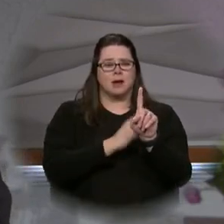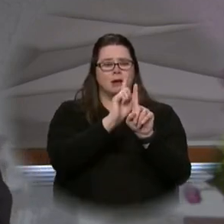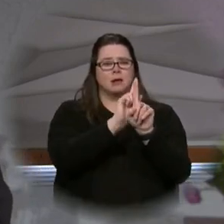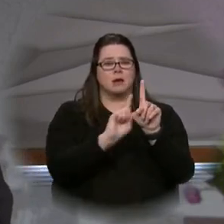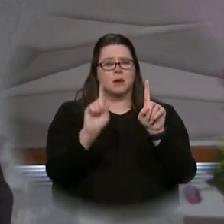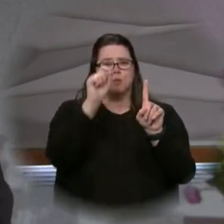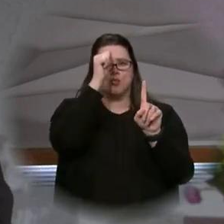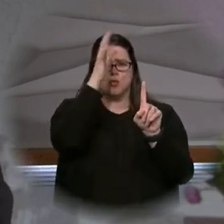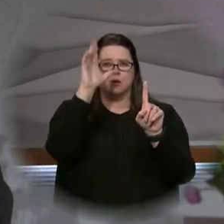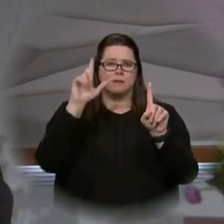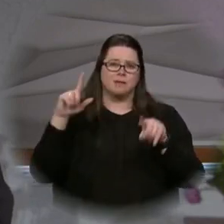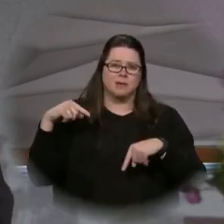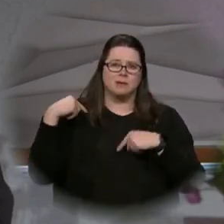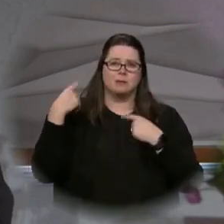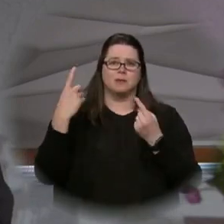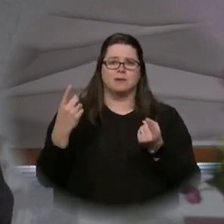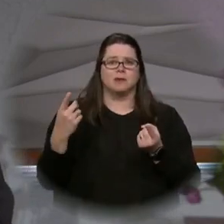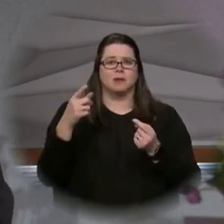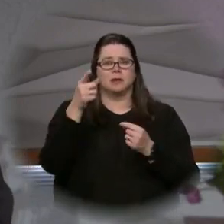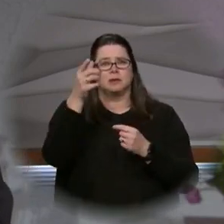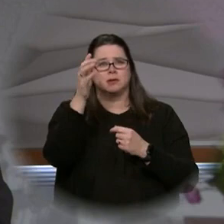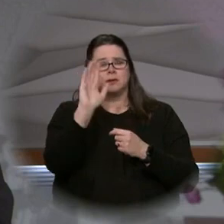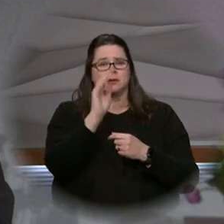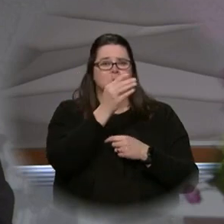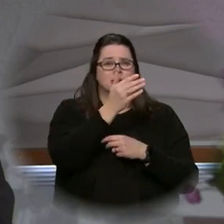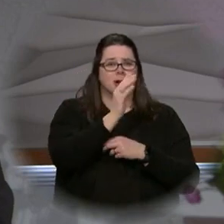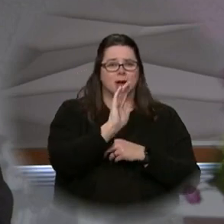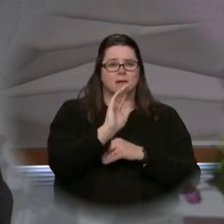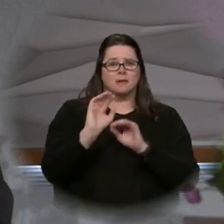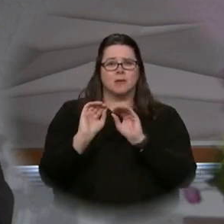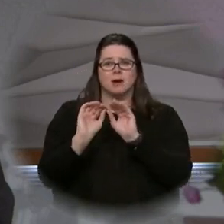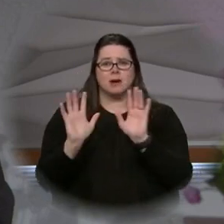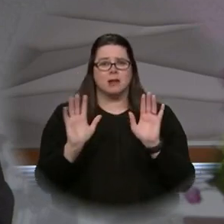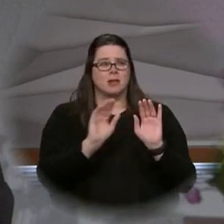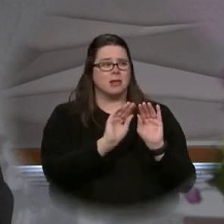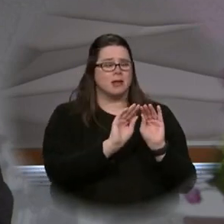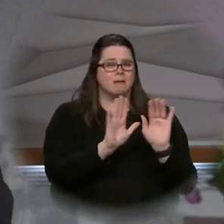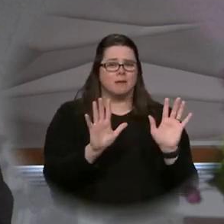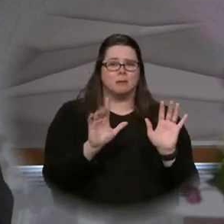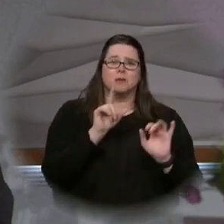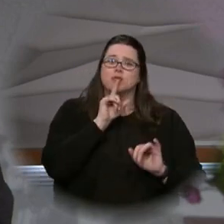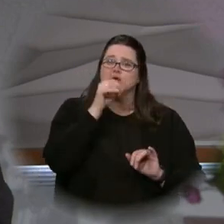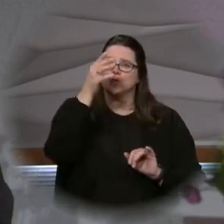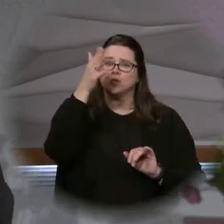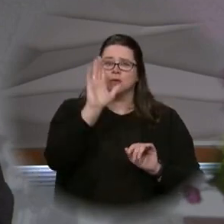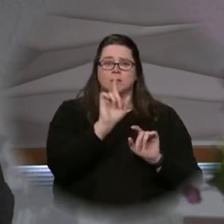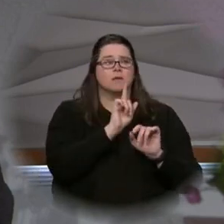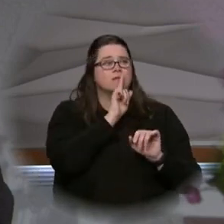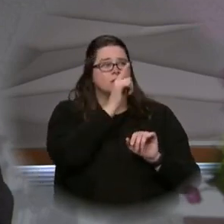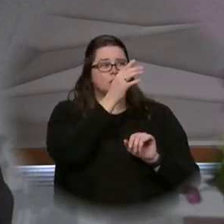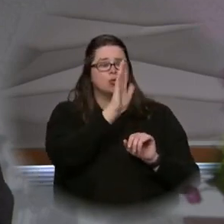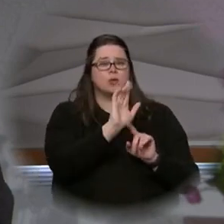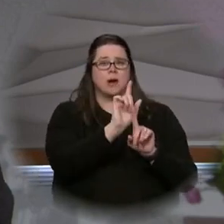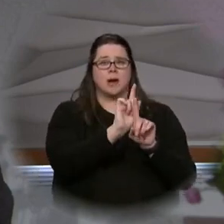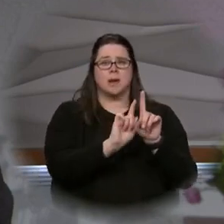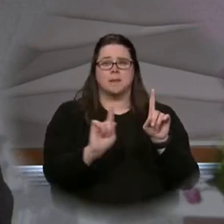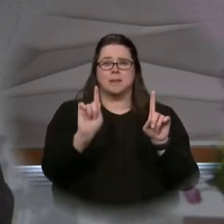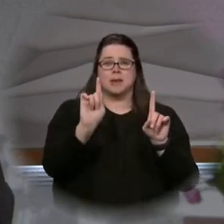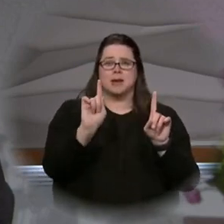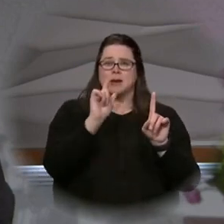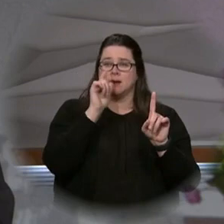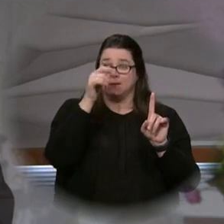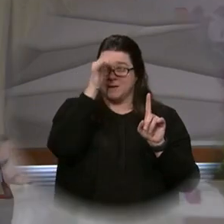Son of God, born of the Father before all ages, God from God, light from light, true God from true